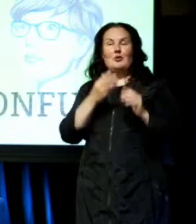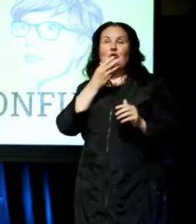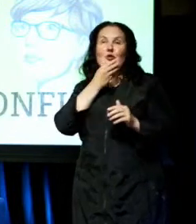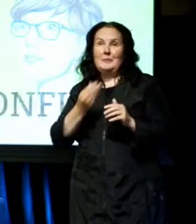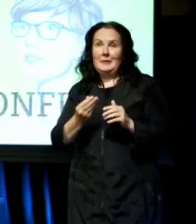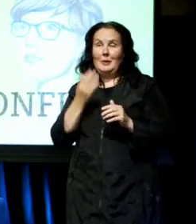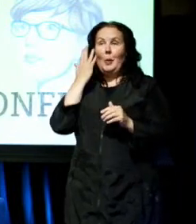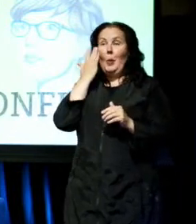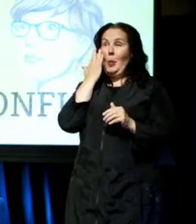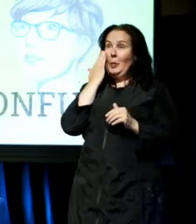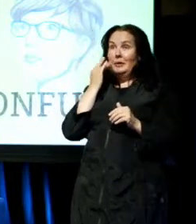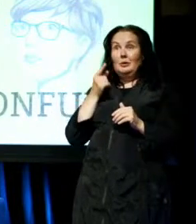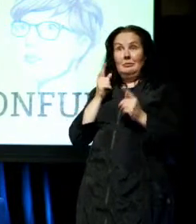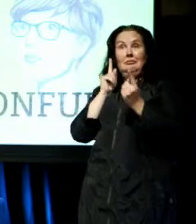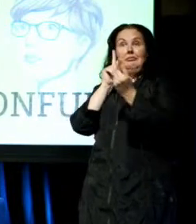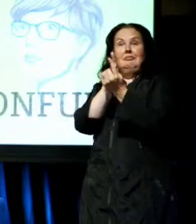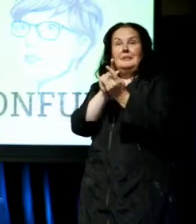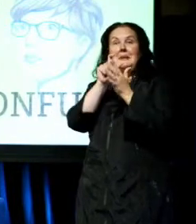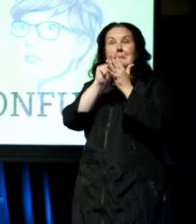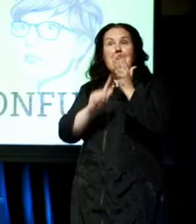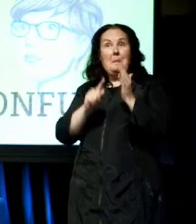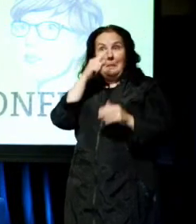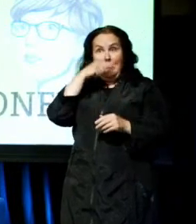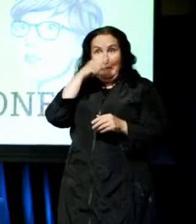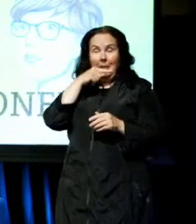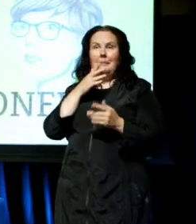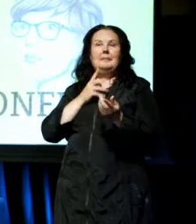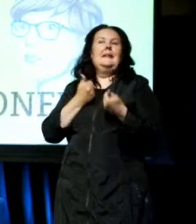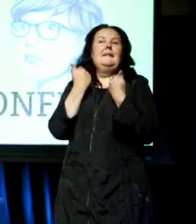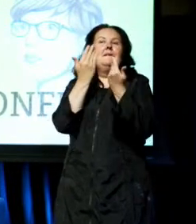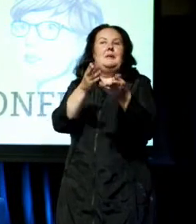present. But right now, your presence is a present.